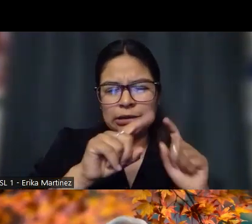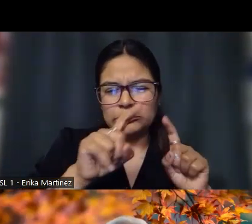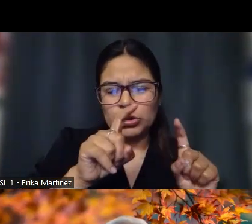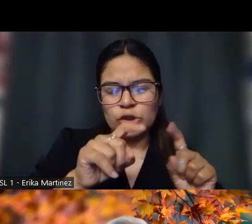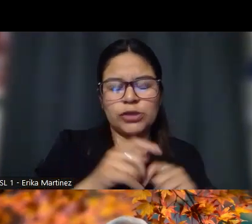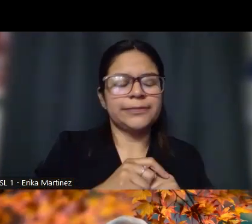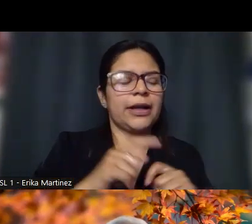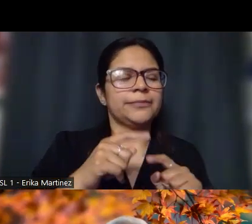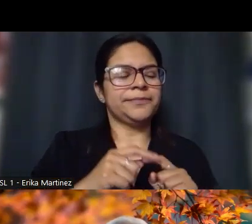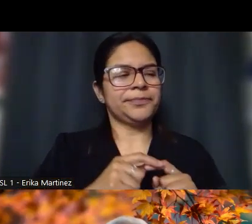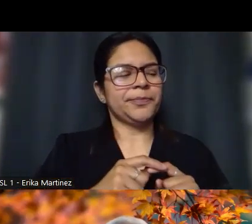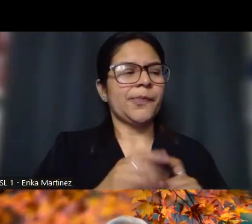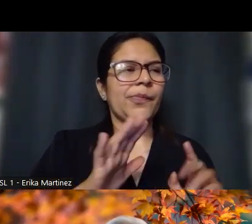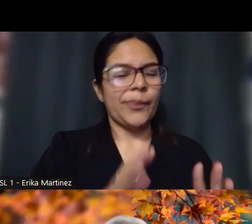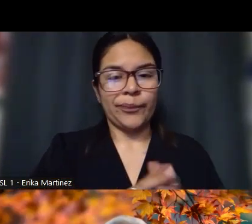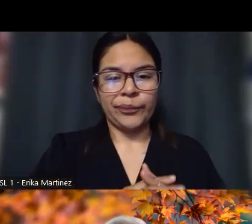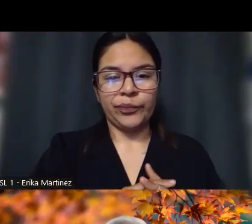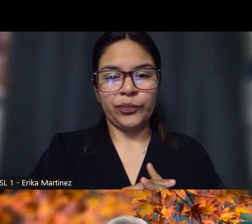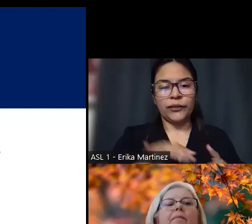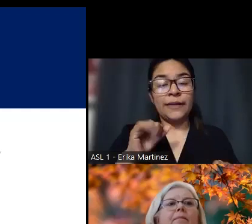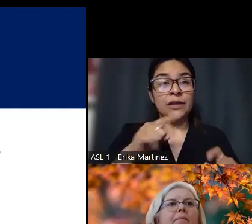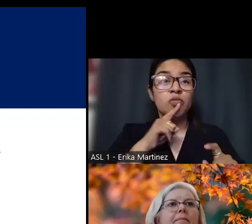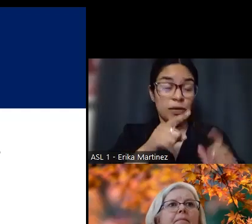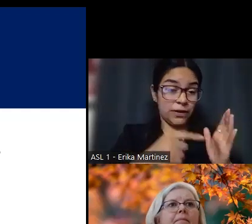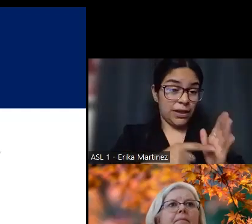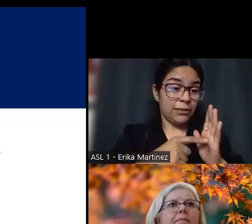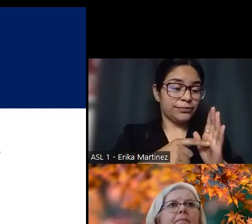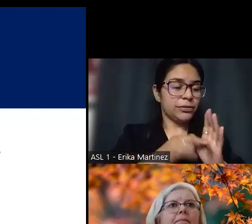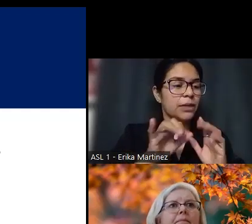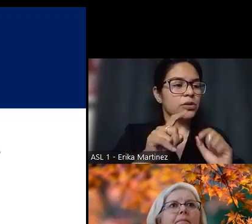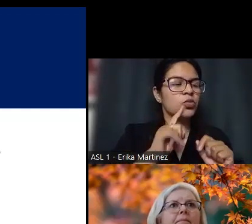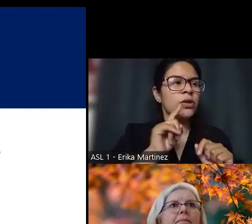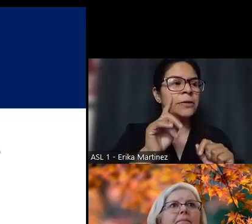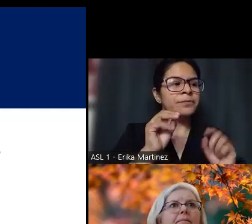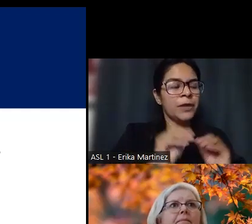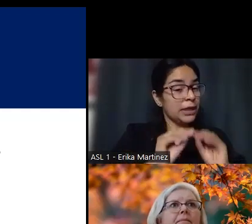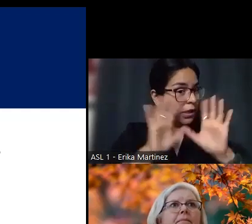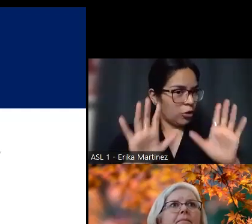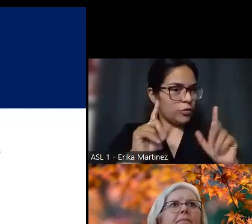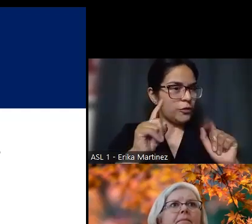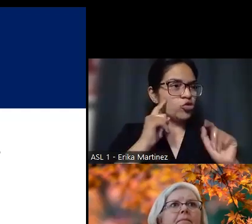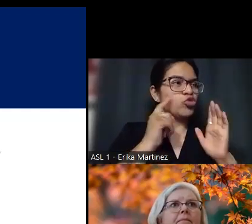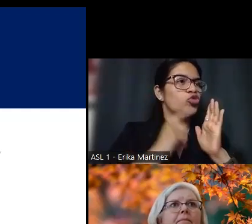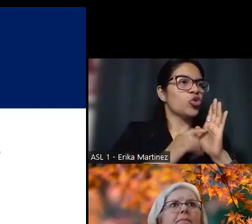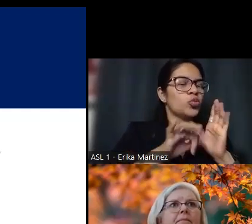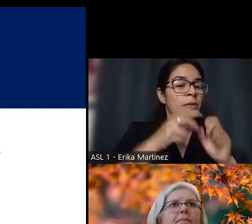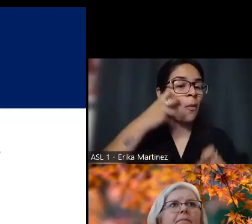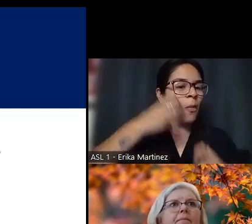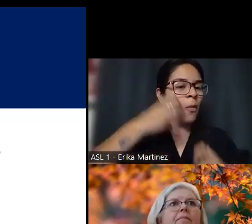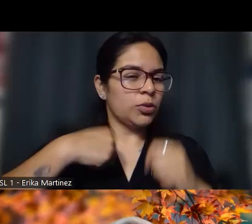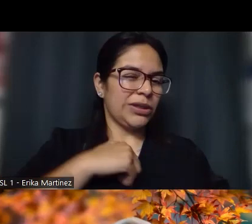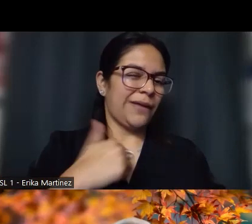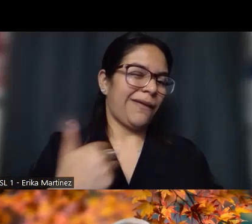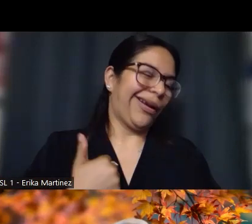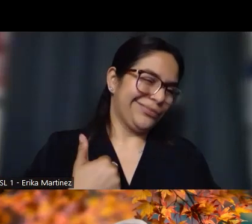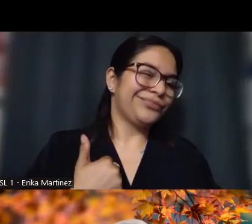heard. And I think this example illustrates some of the problems we have had with having